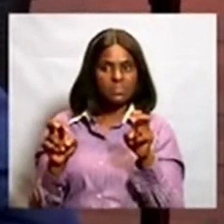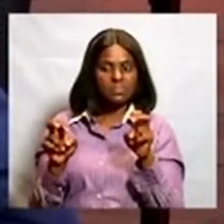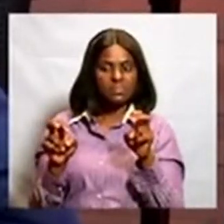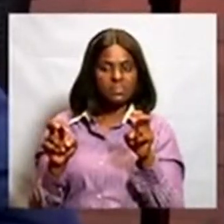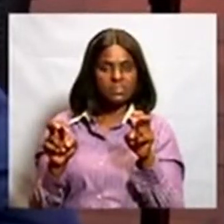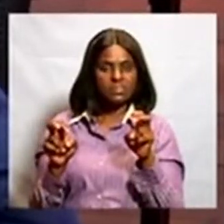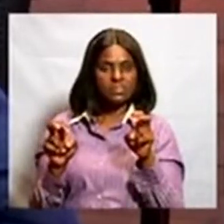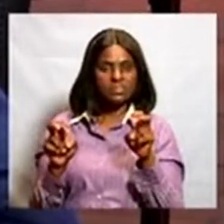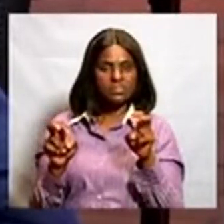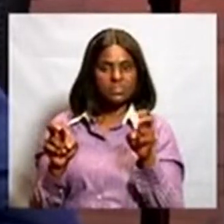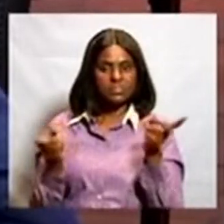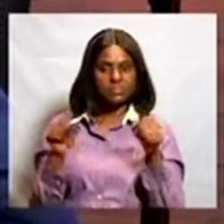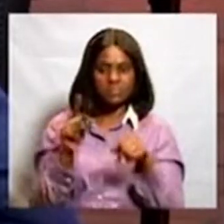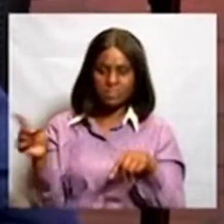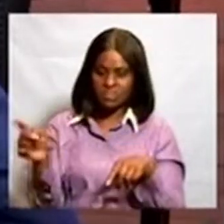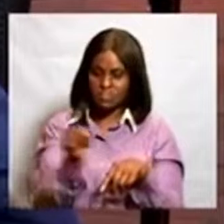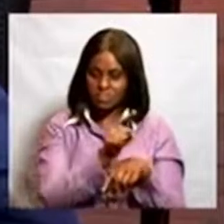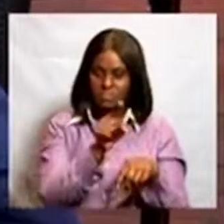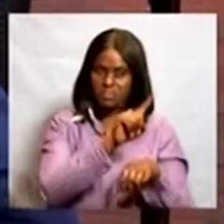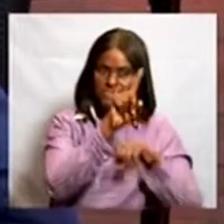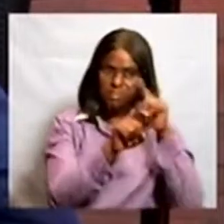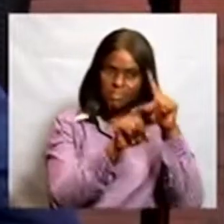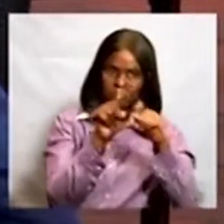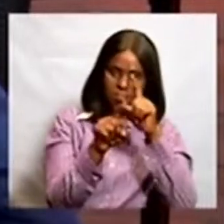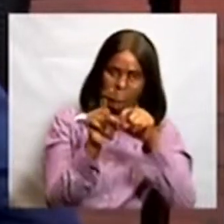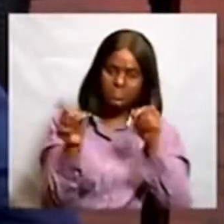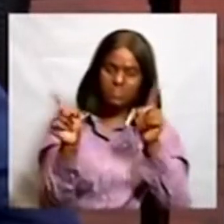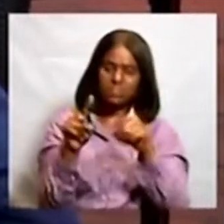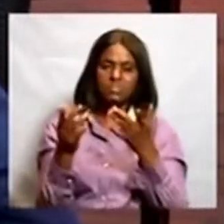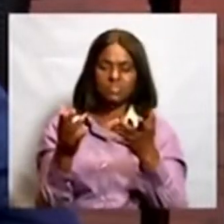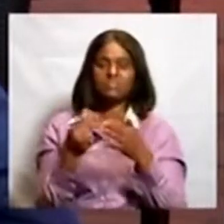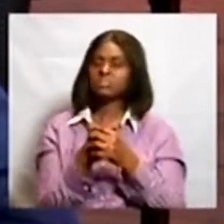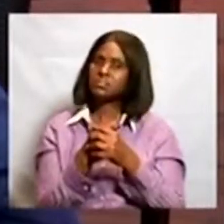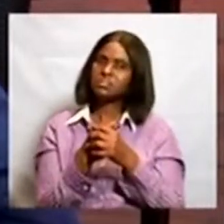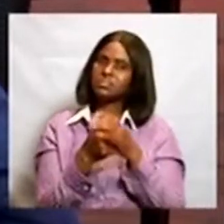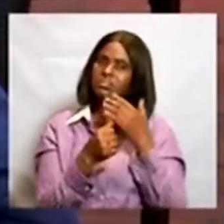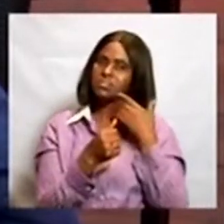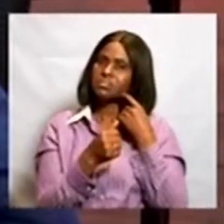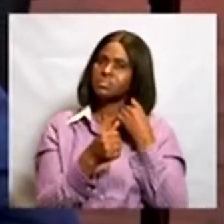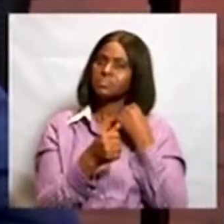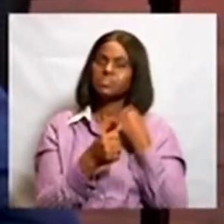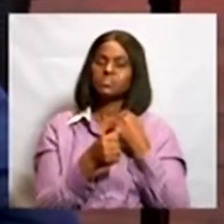When will this duplication be eliminated?